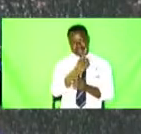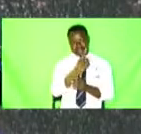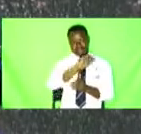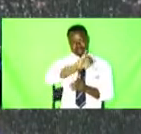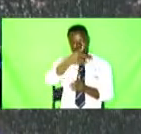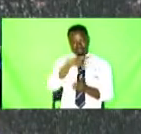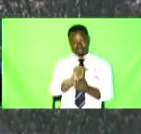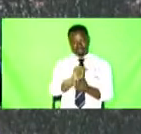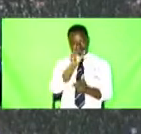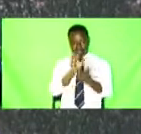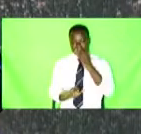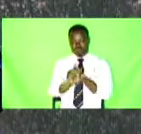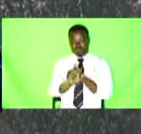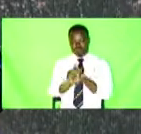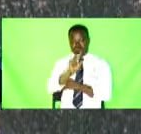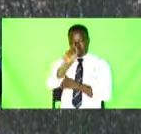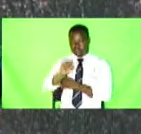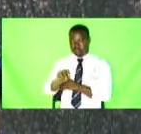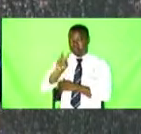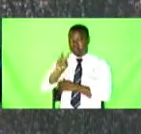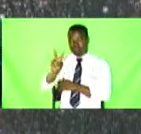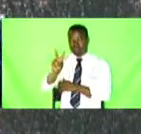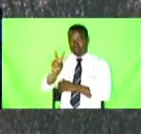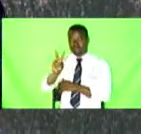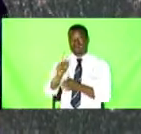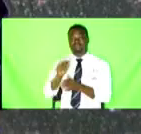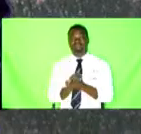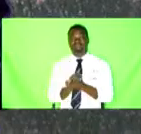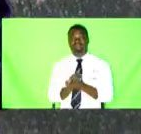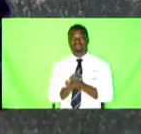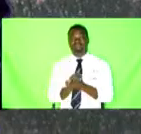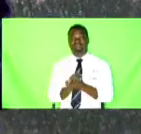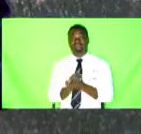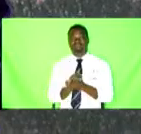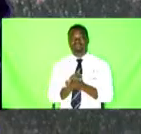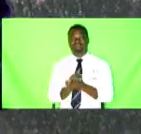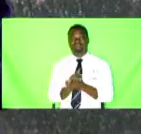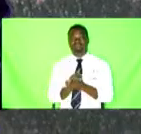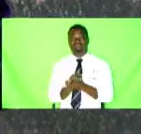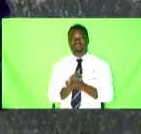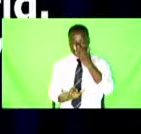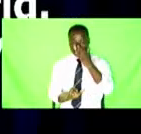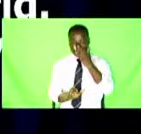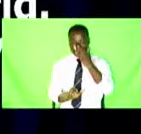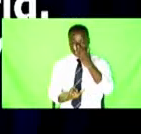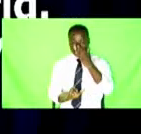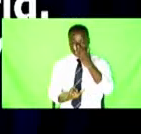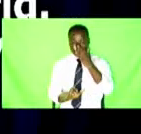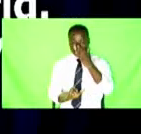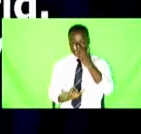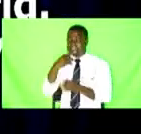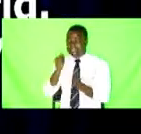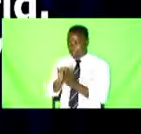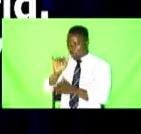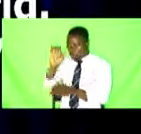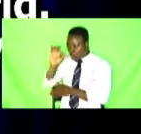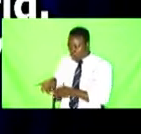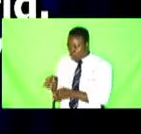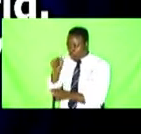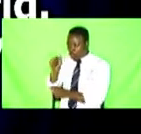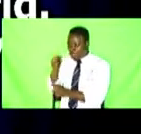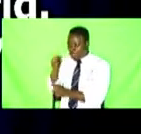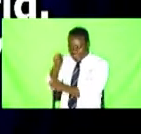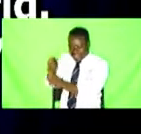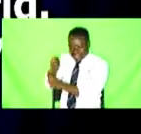this. 1 John 2, verse 2. He is the atoning sacrifice for